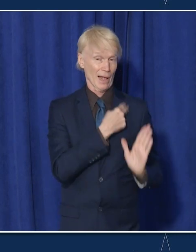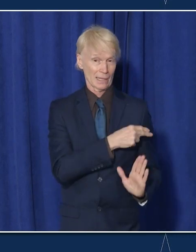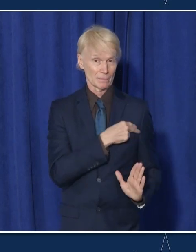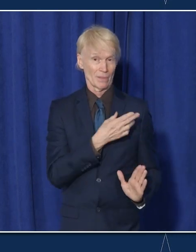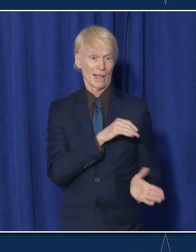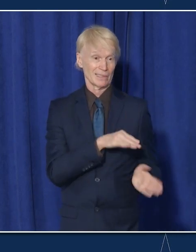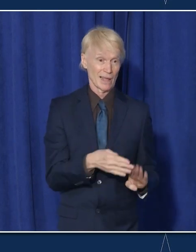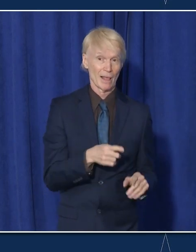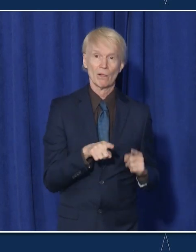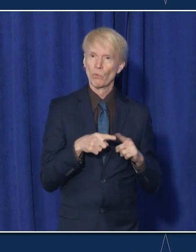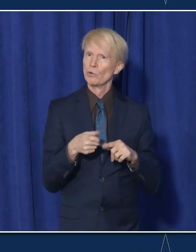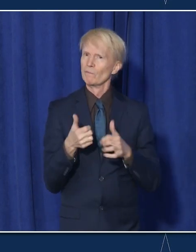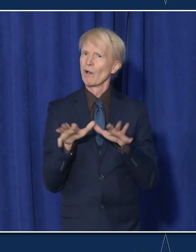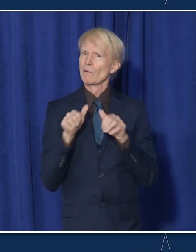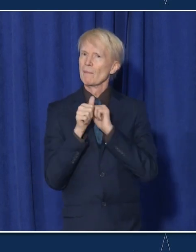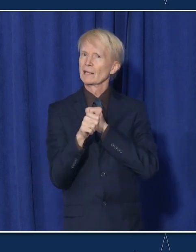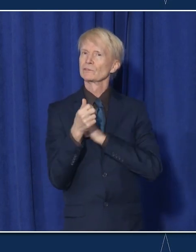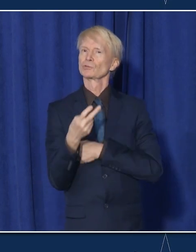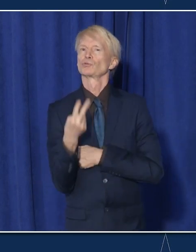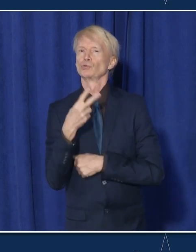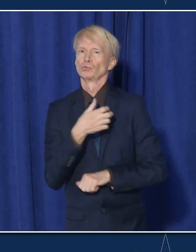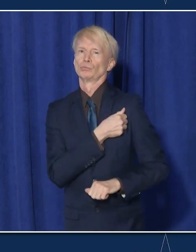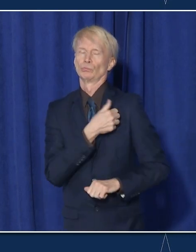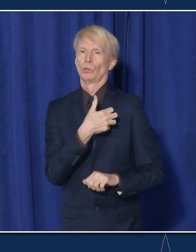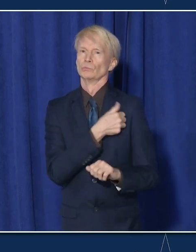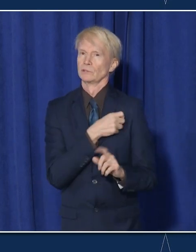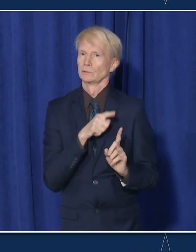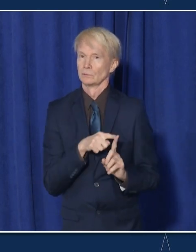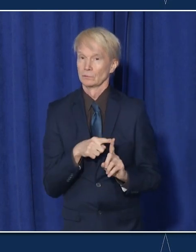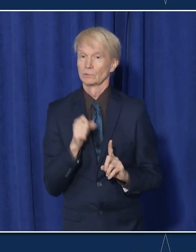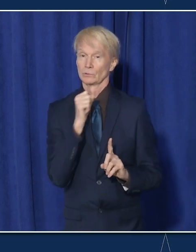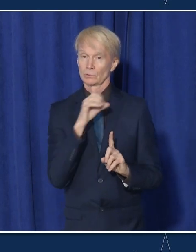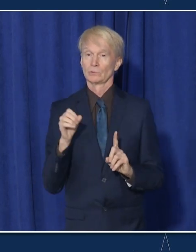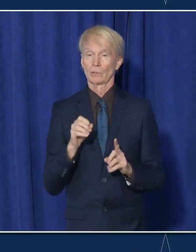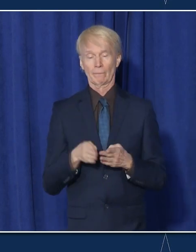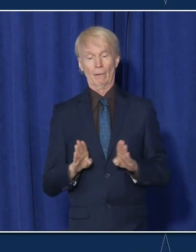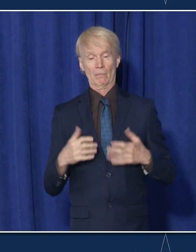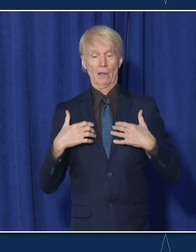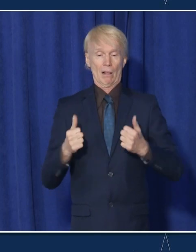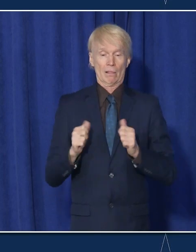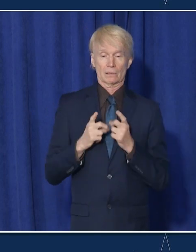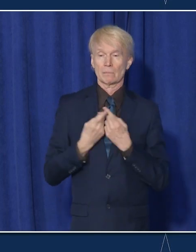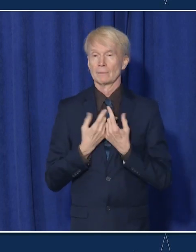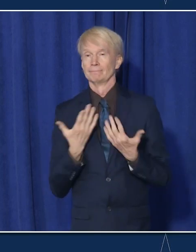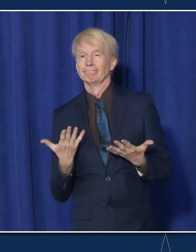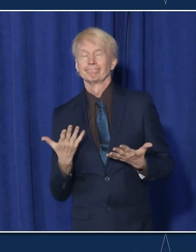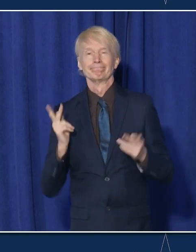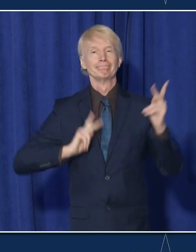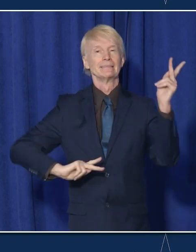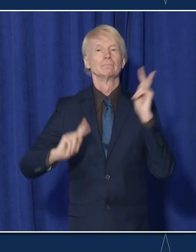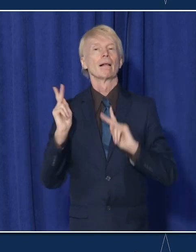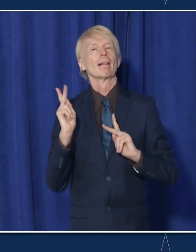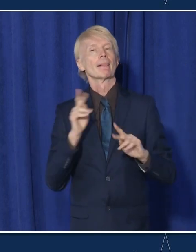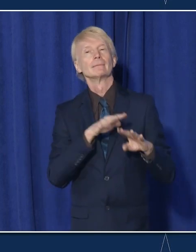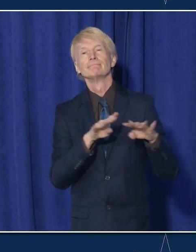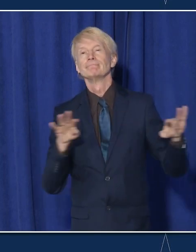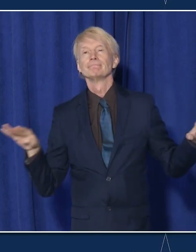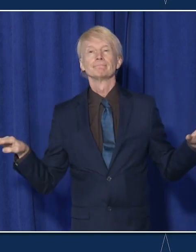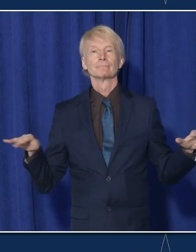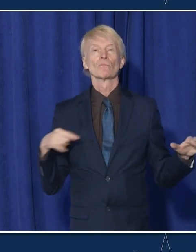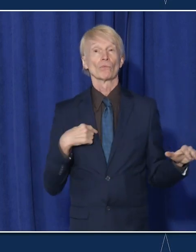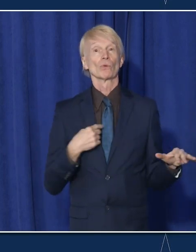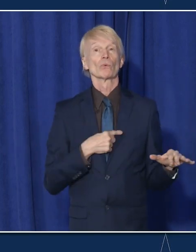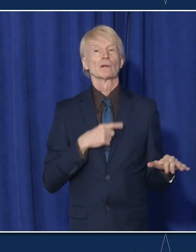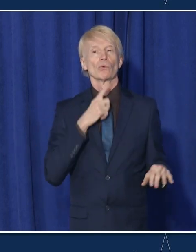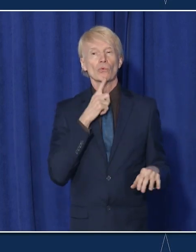doses. And so I think as public health agencies, as people generally, we've